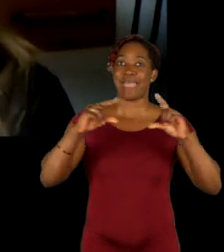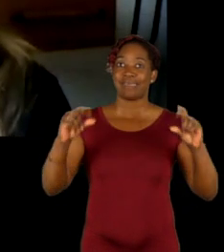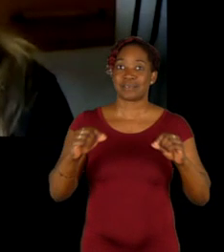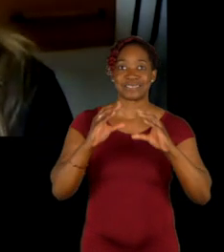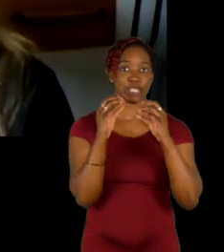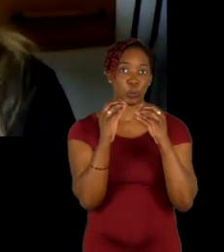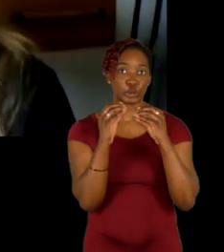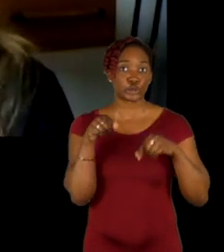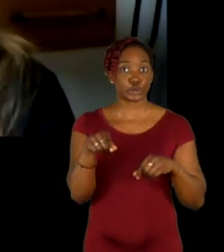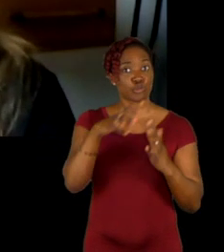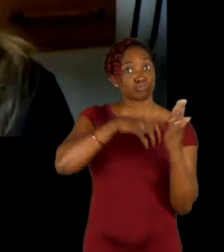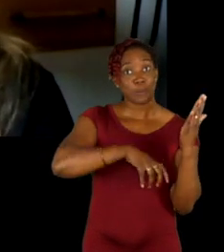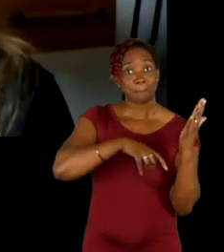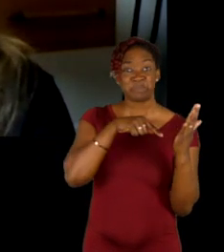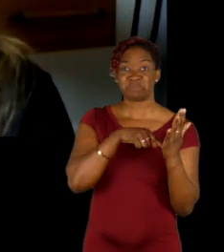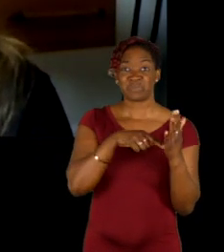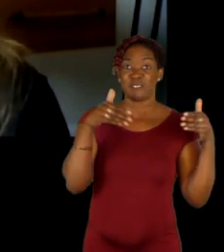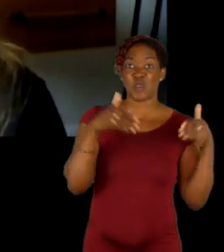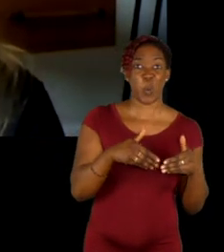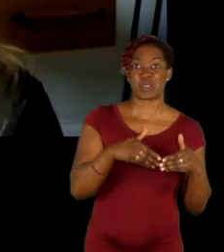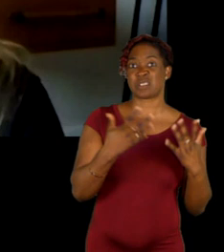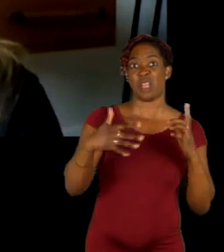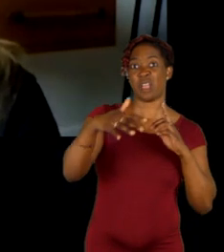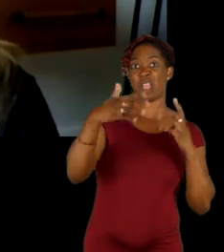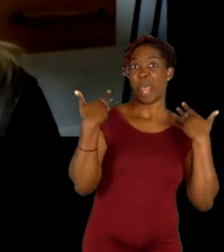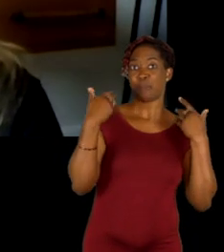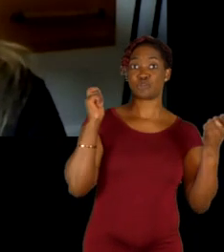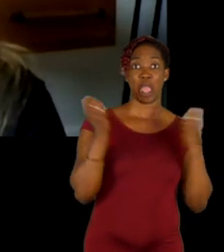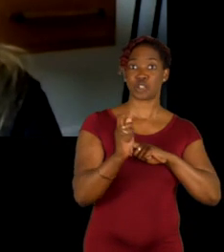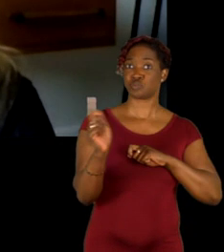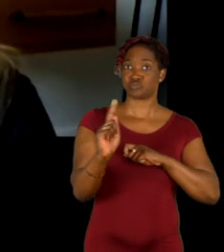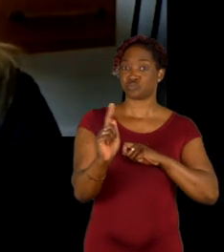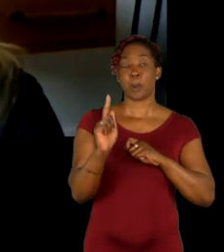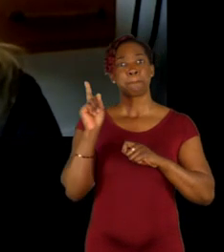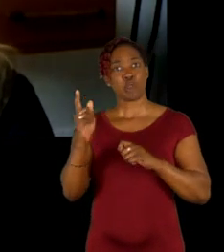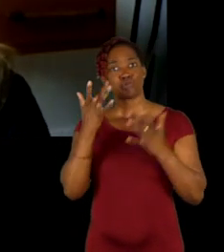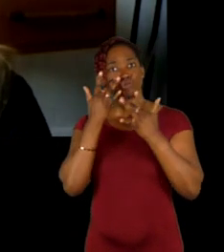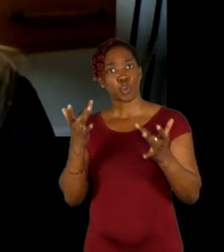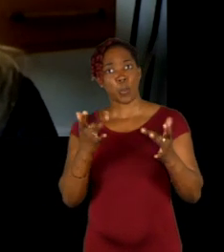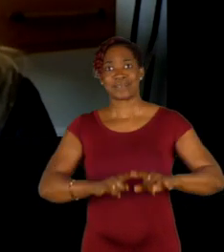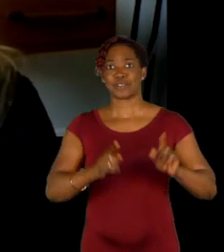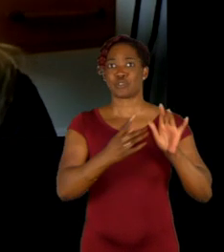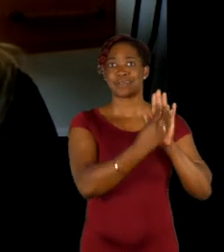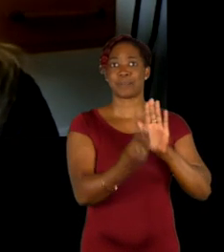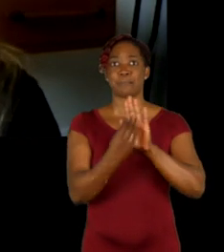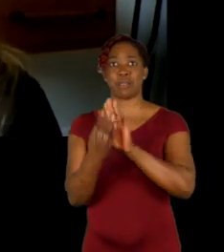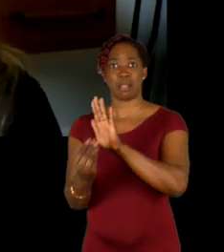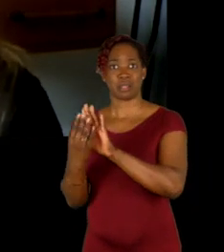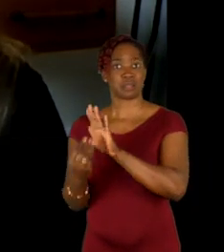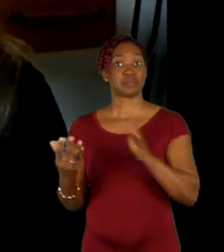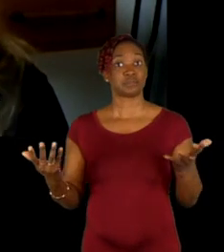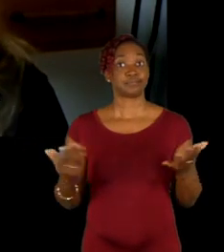climate change, but we're normalizing the solutions for a sustainable future just by showing characters doing the good